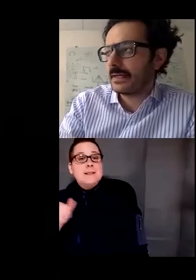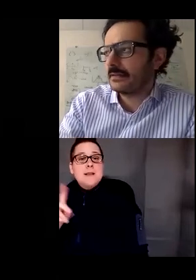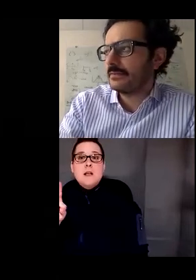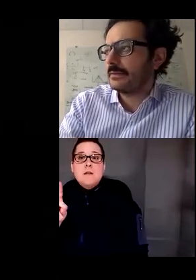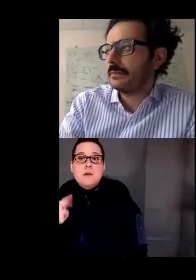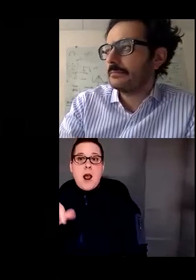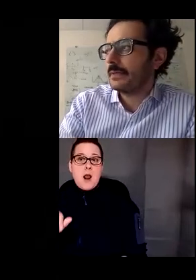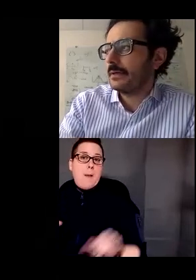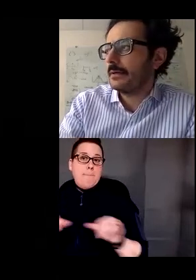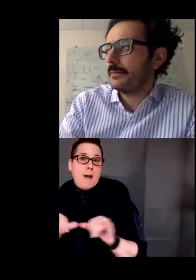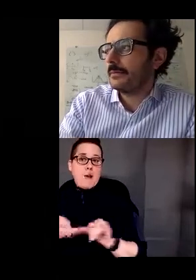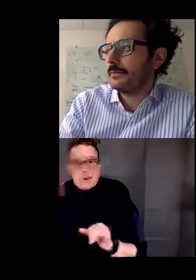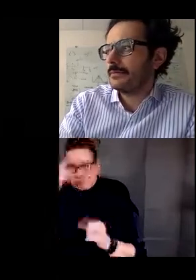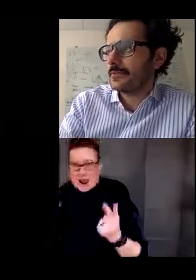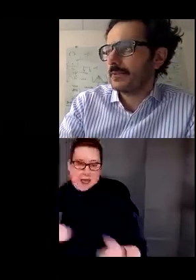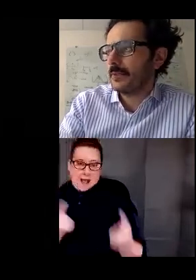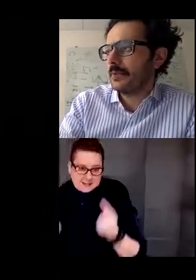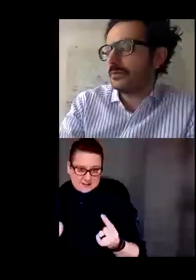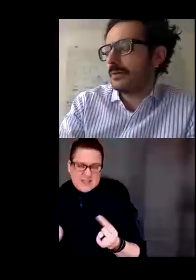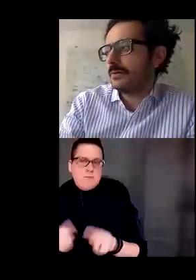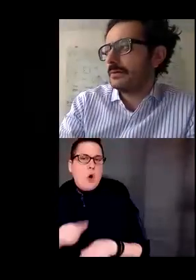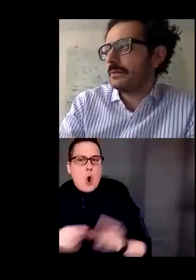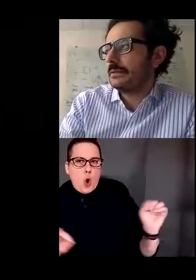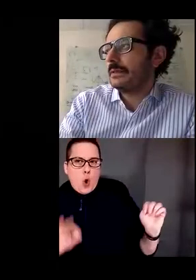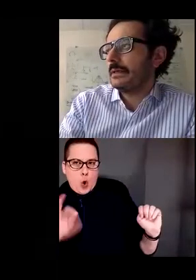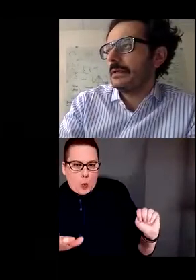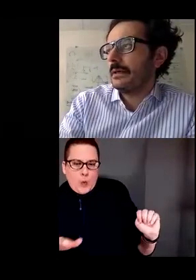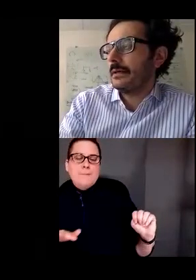brain activity, but just a quick note about the